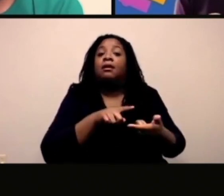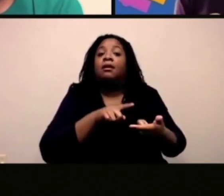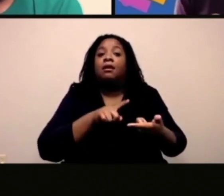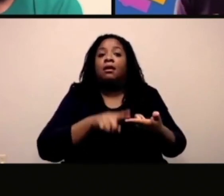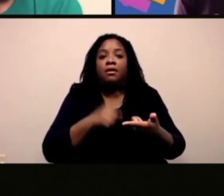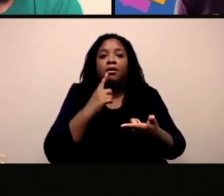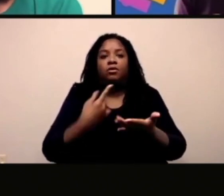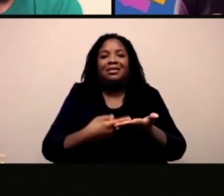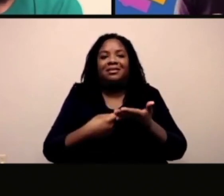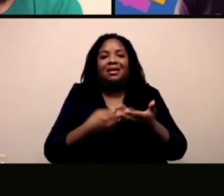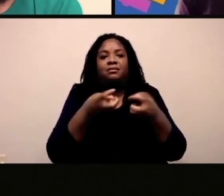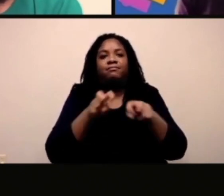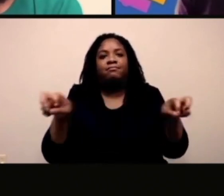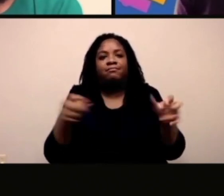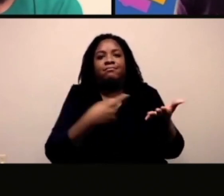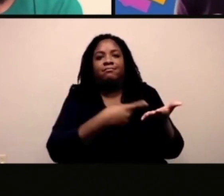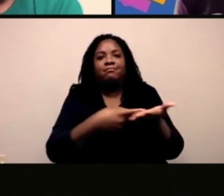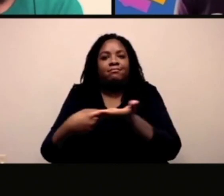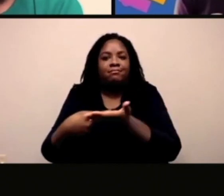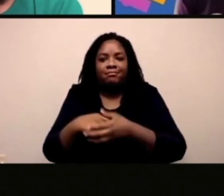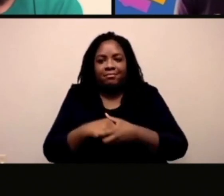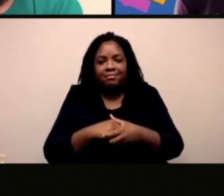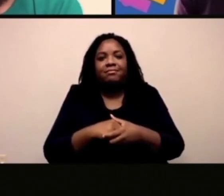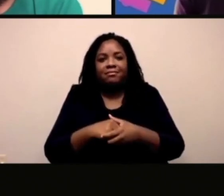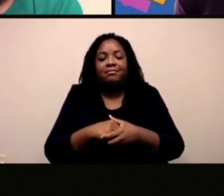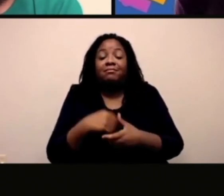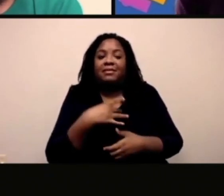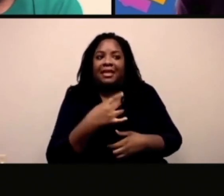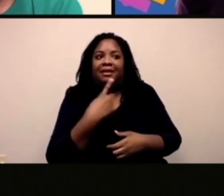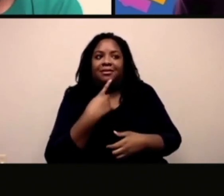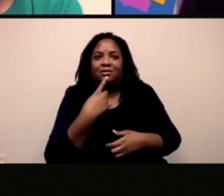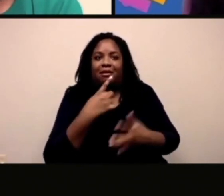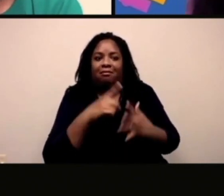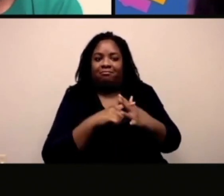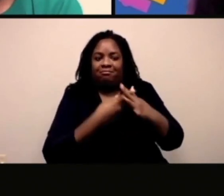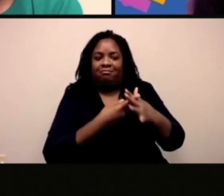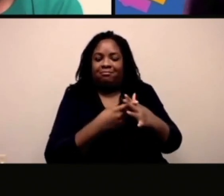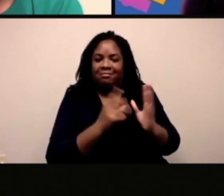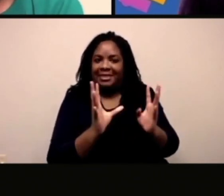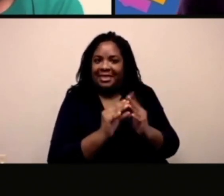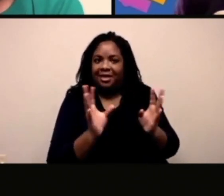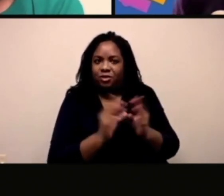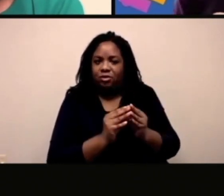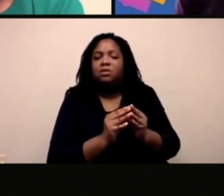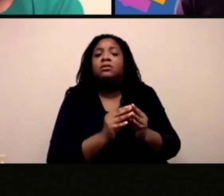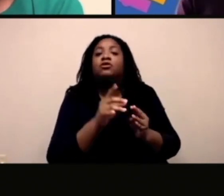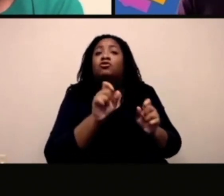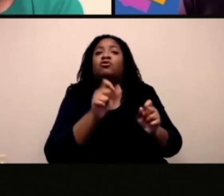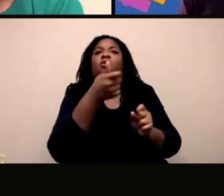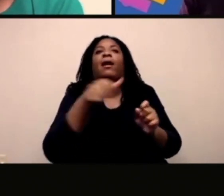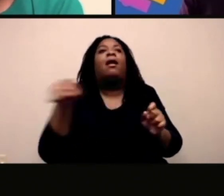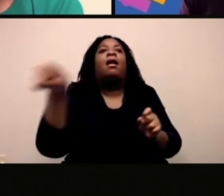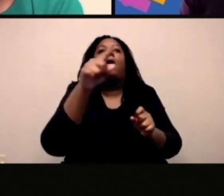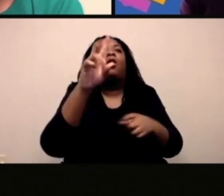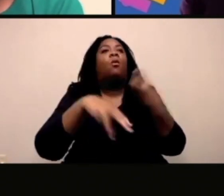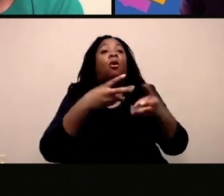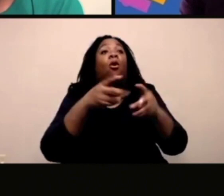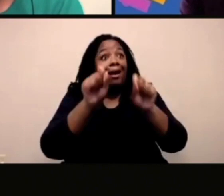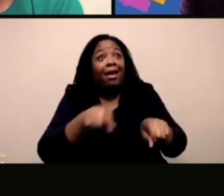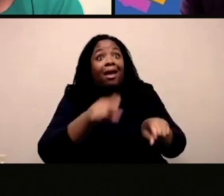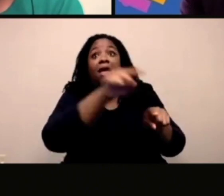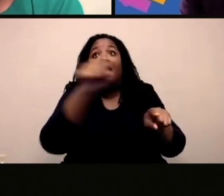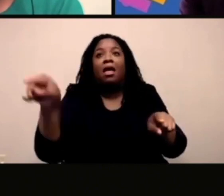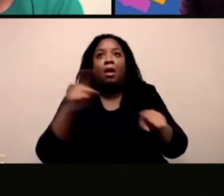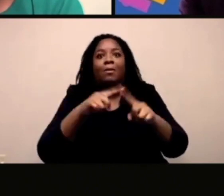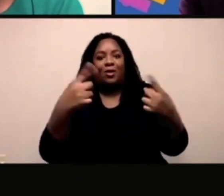panel discussion. I like to always say at the beginning of these sessions that you could have been anywhere in the world, but you're here with us,